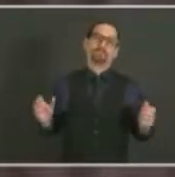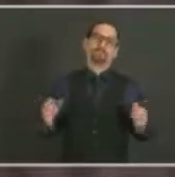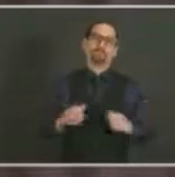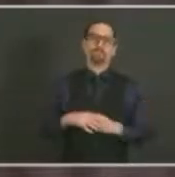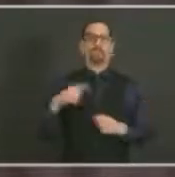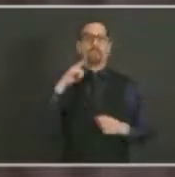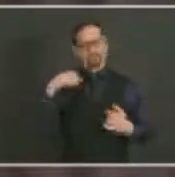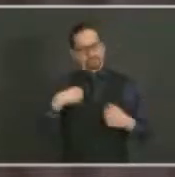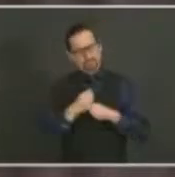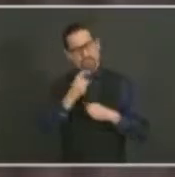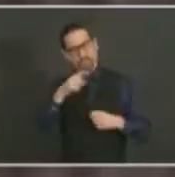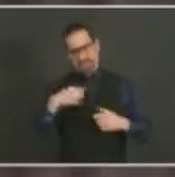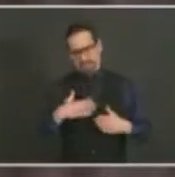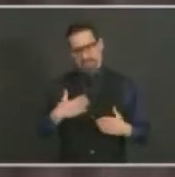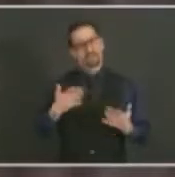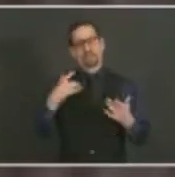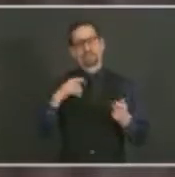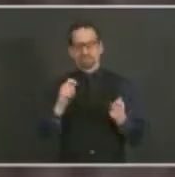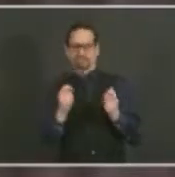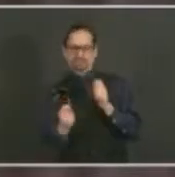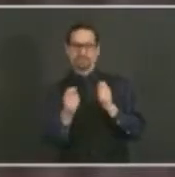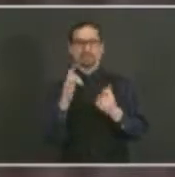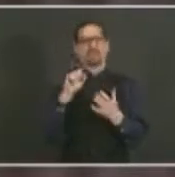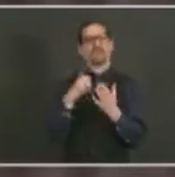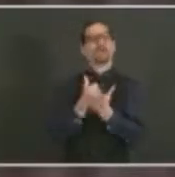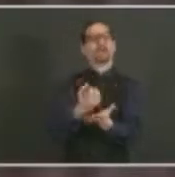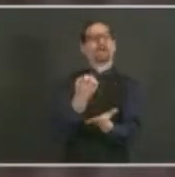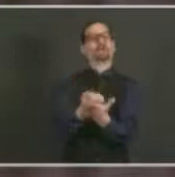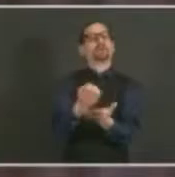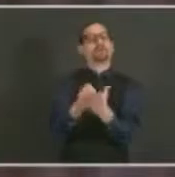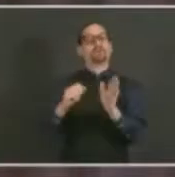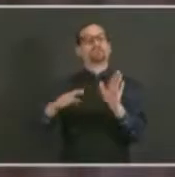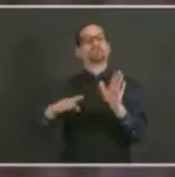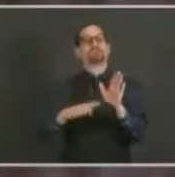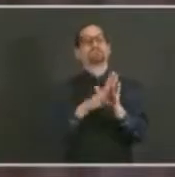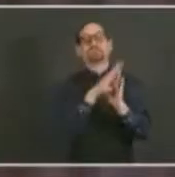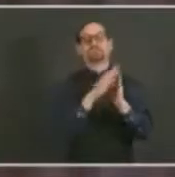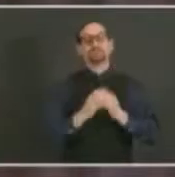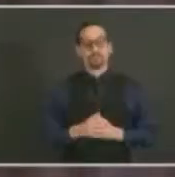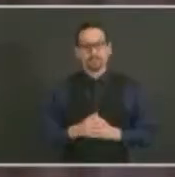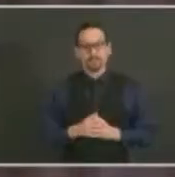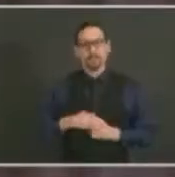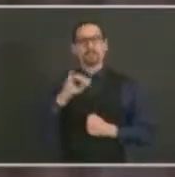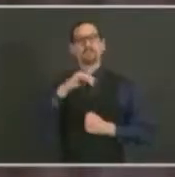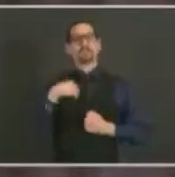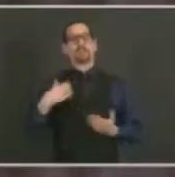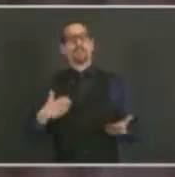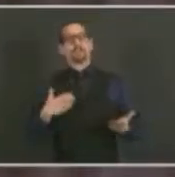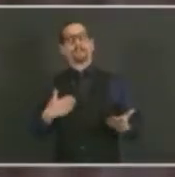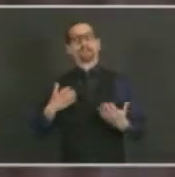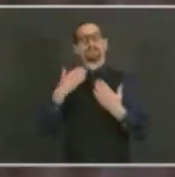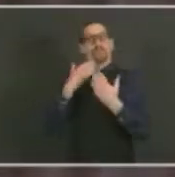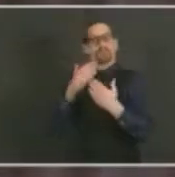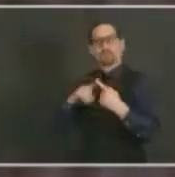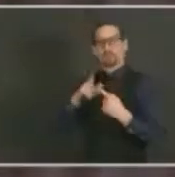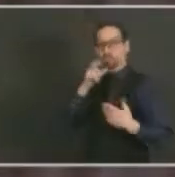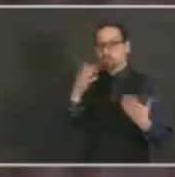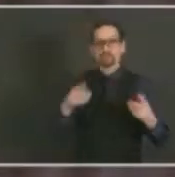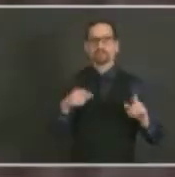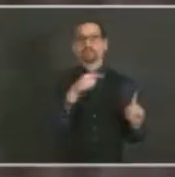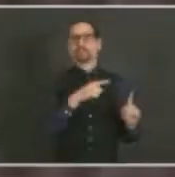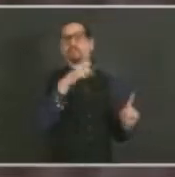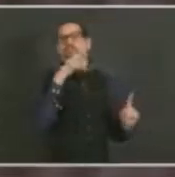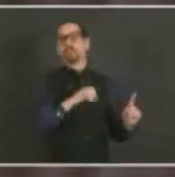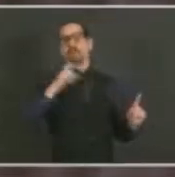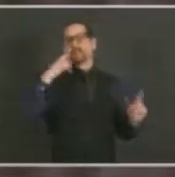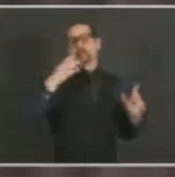So we are, once again, very grateful to our outgoing and incoming governor for providing the room for